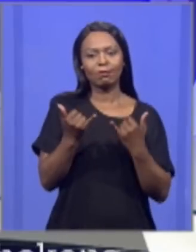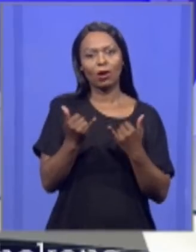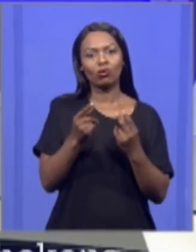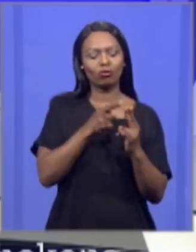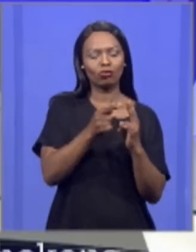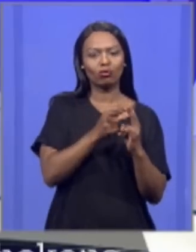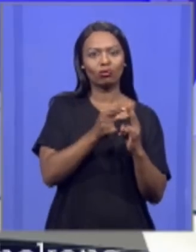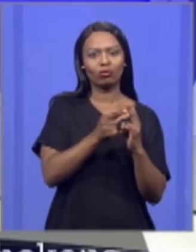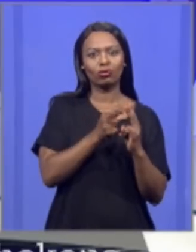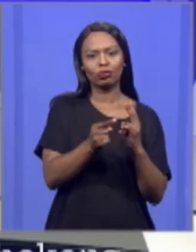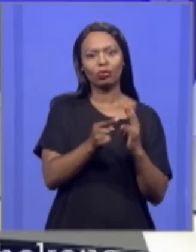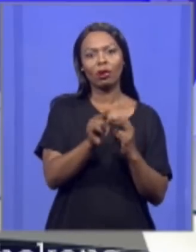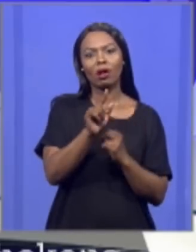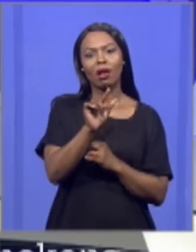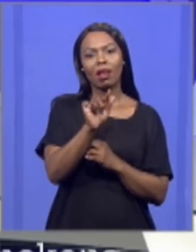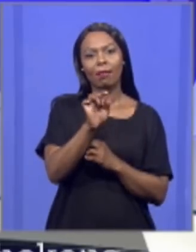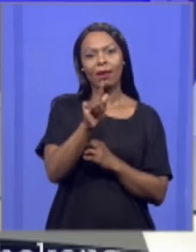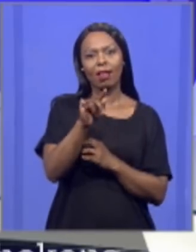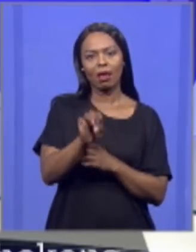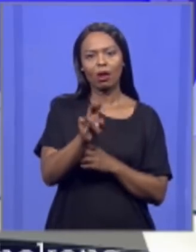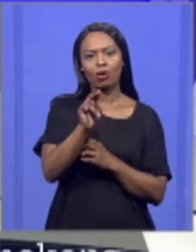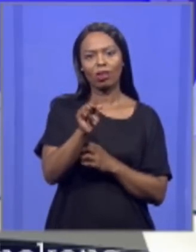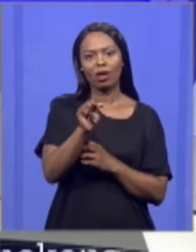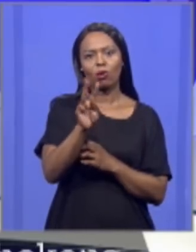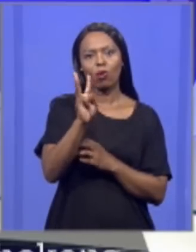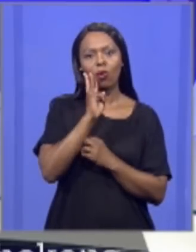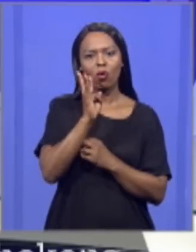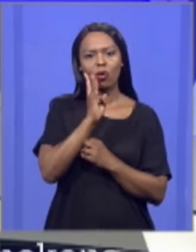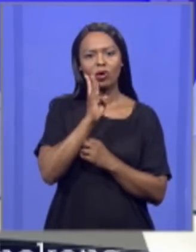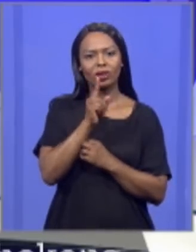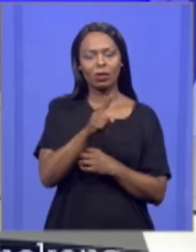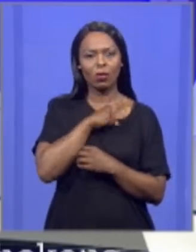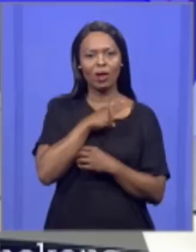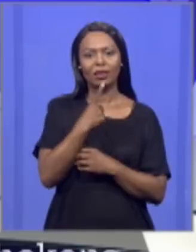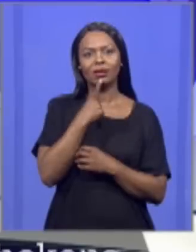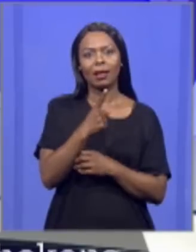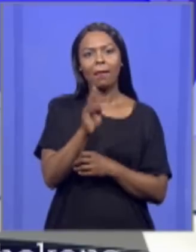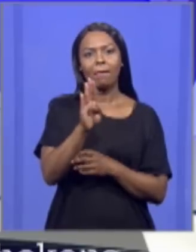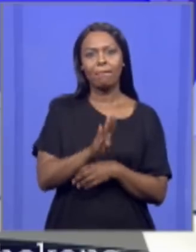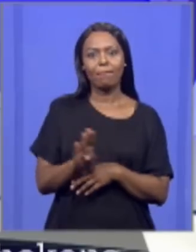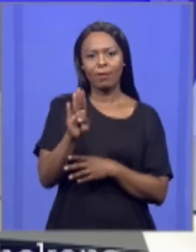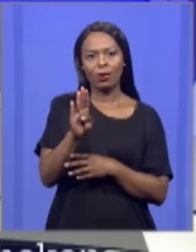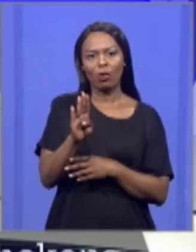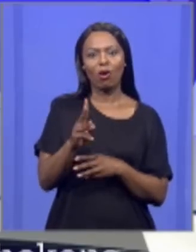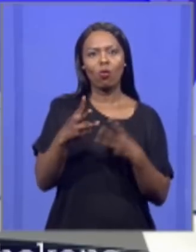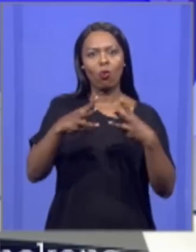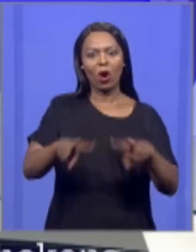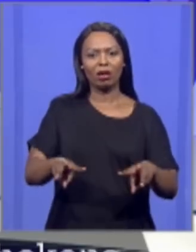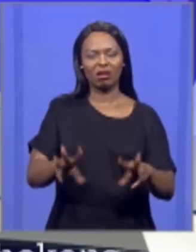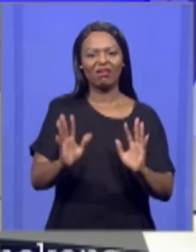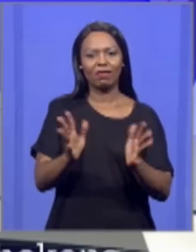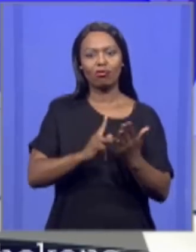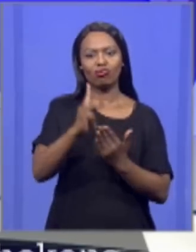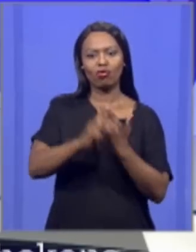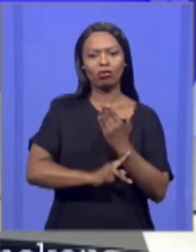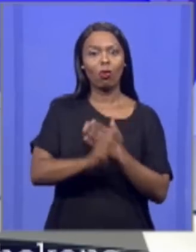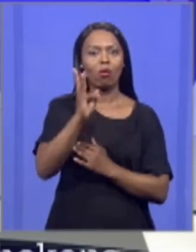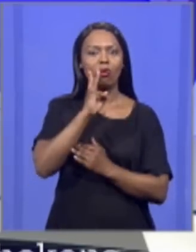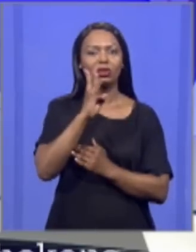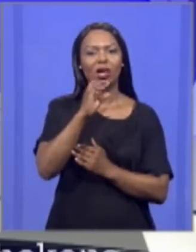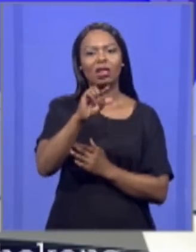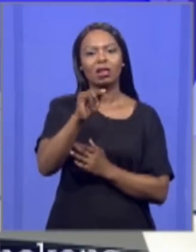babedi ba lepelle Northern Water go kgopelo ya bona ya gore diranta tše dibilione tšeo di sentšwego projekeng ya metsi ya